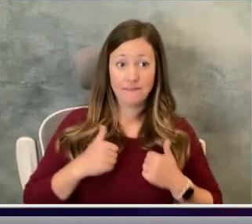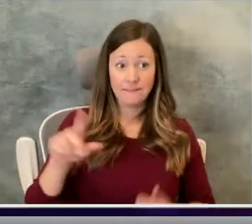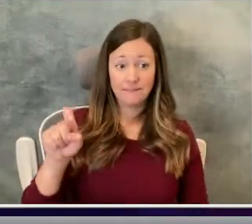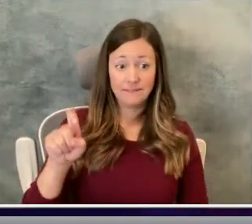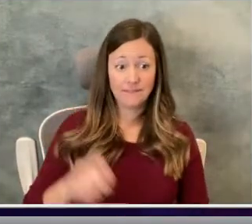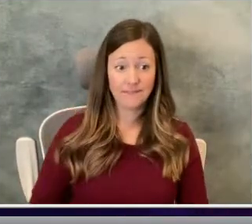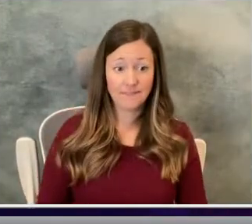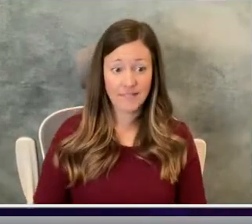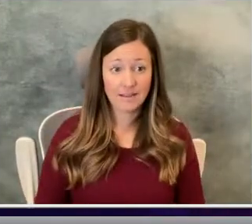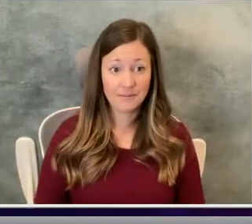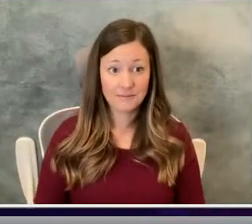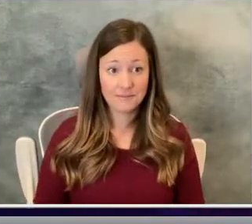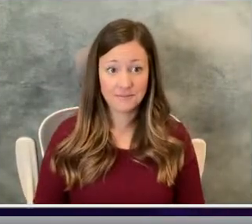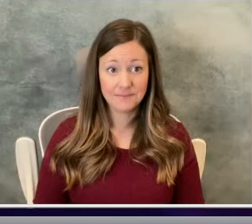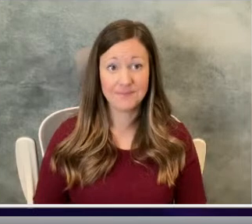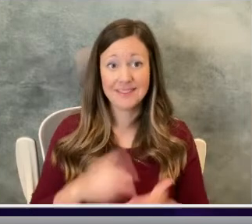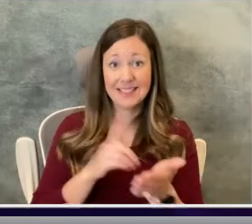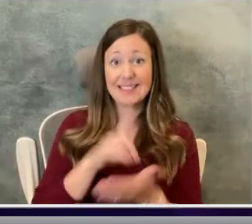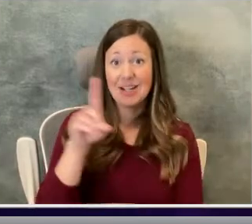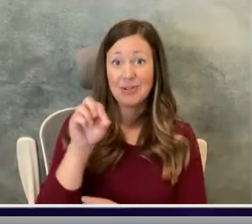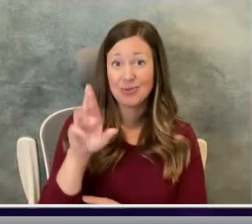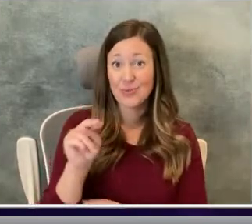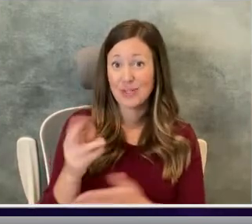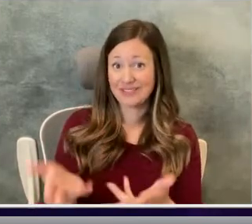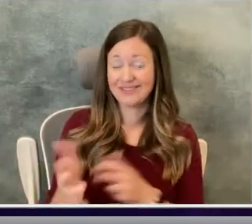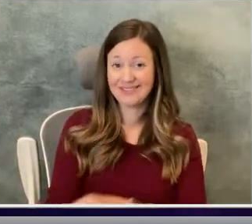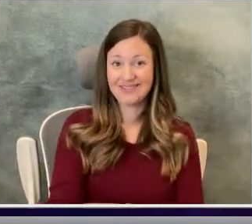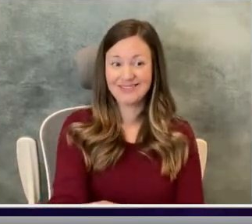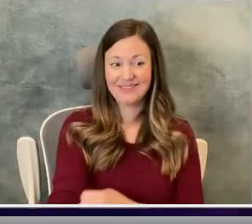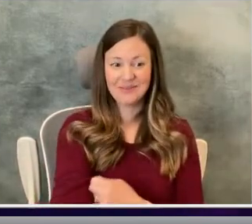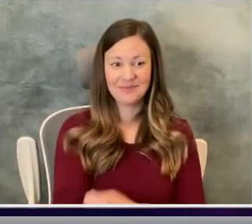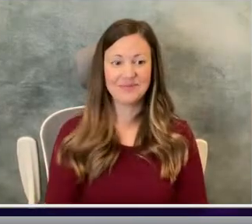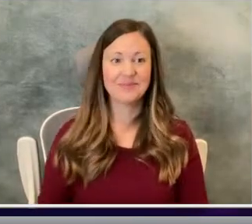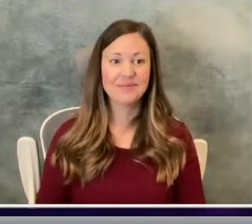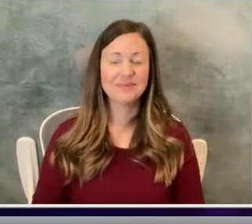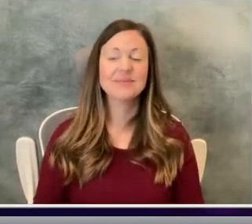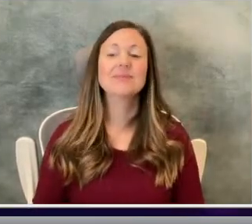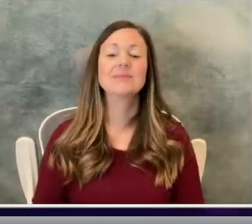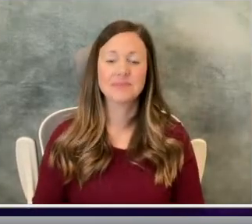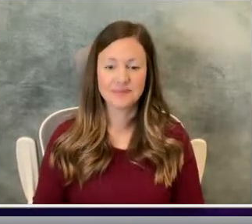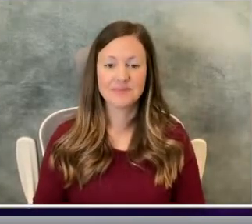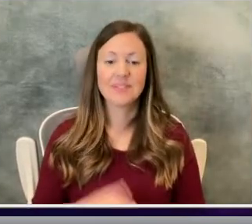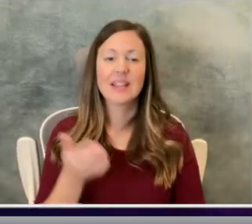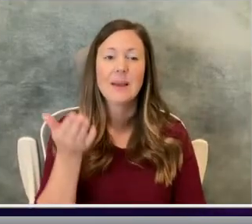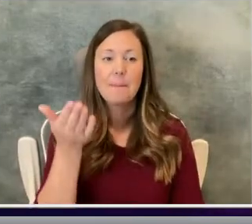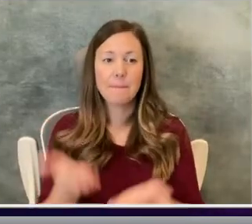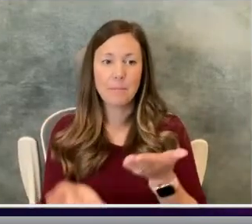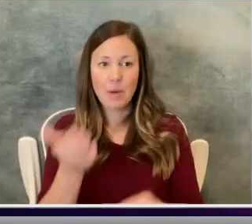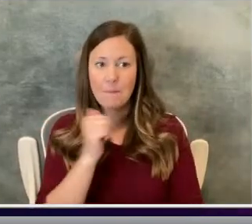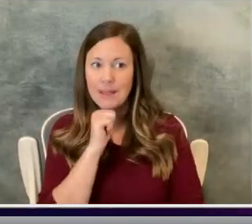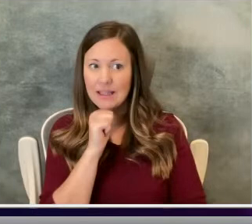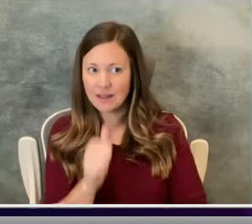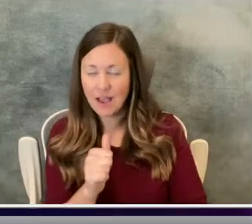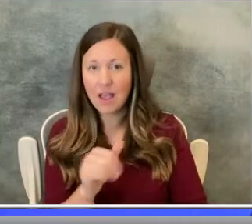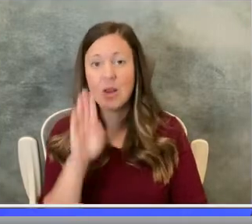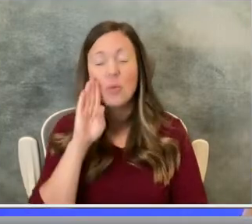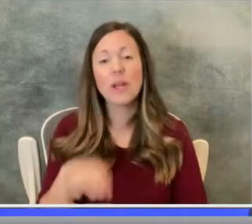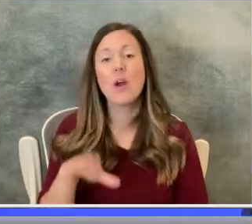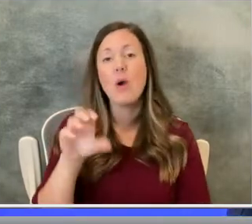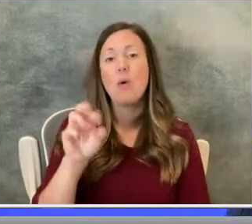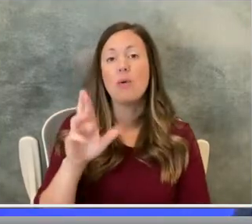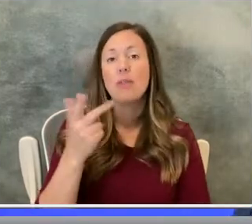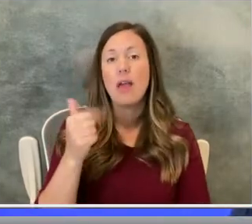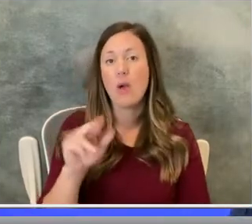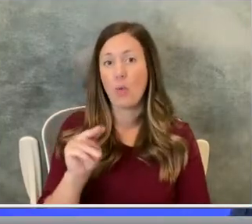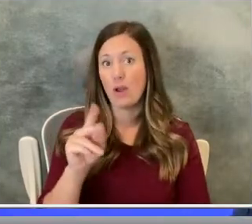Zorn? Well, probably not. We know that, that an organ in somebody else's body will, we